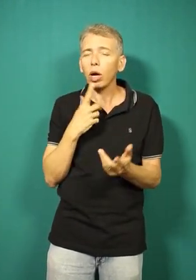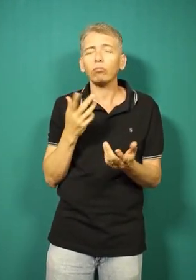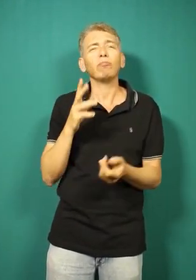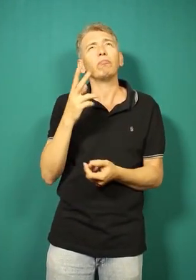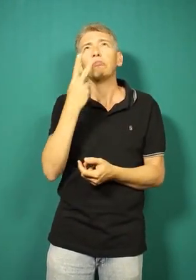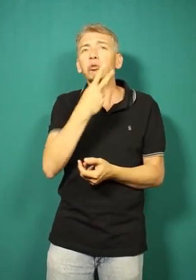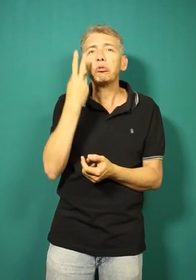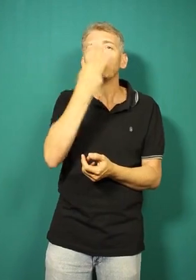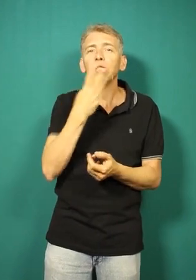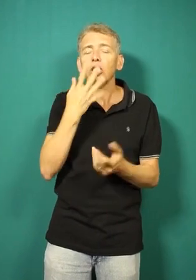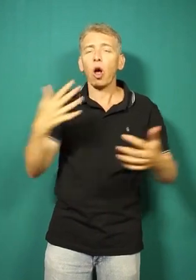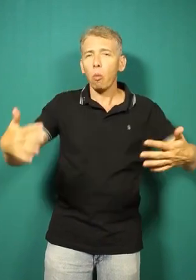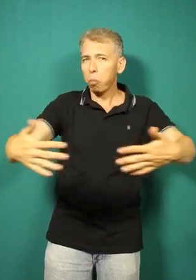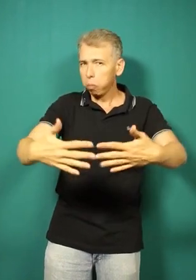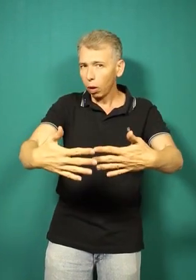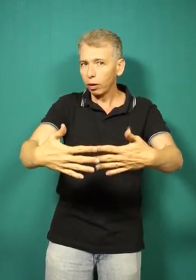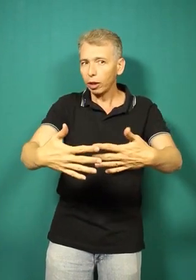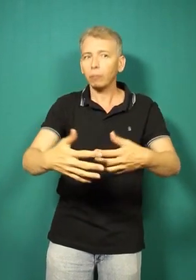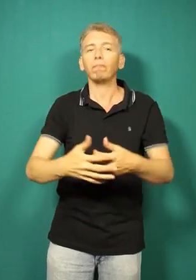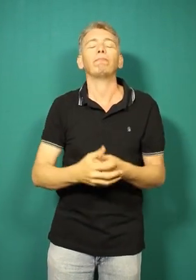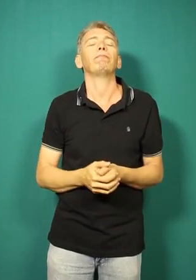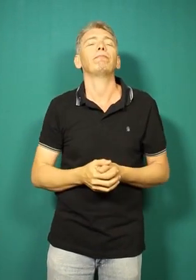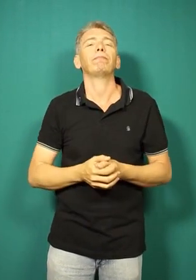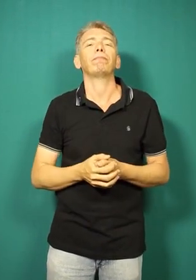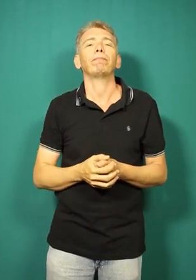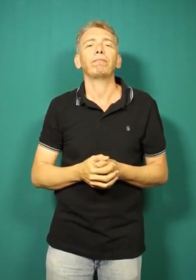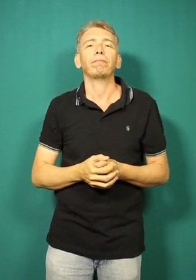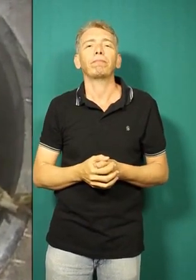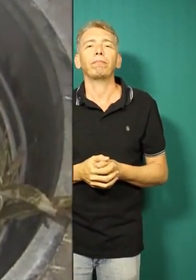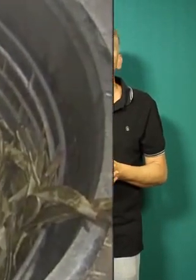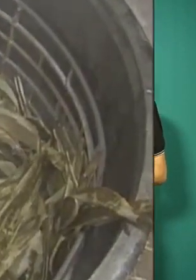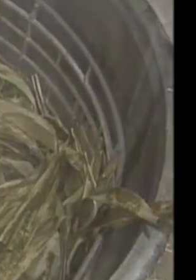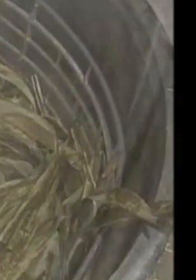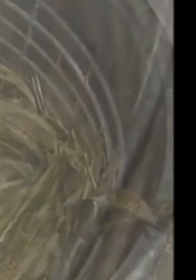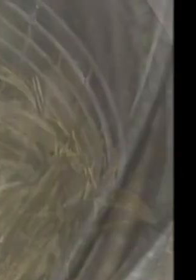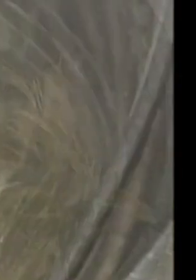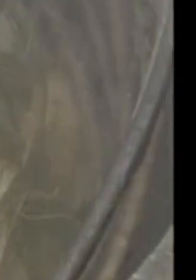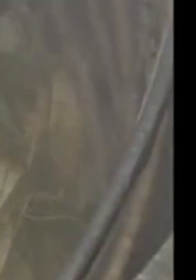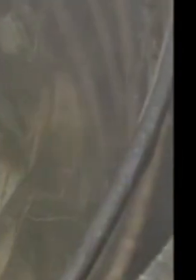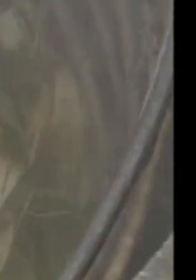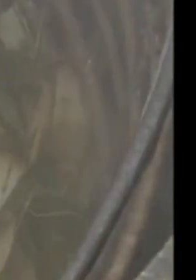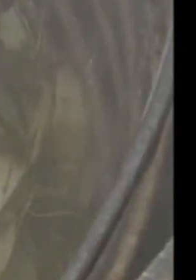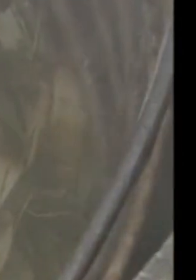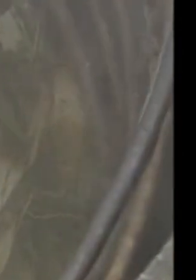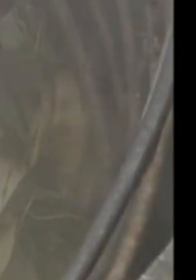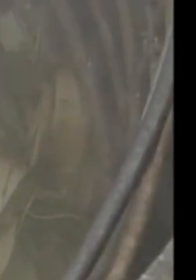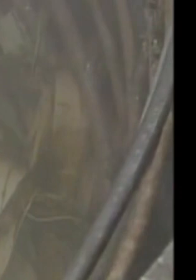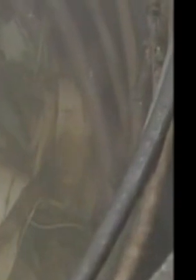2 to 3 hours in the pot.